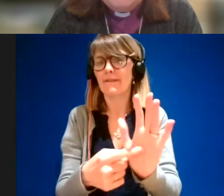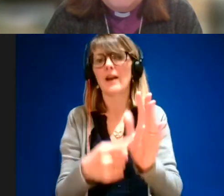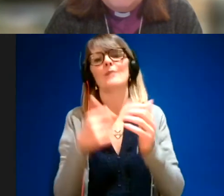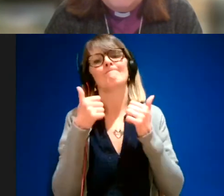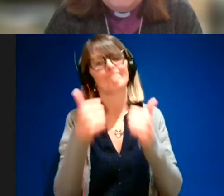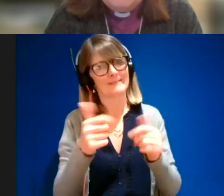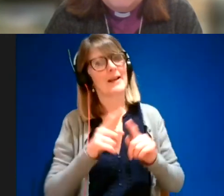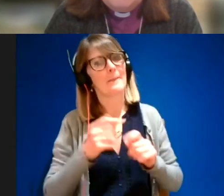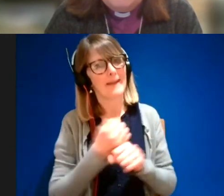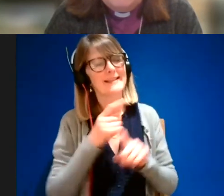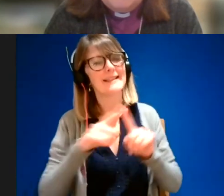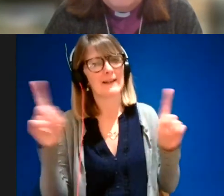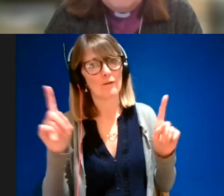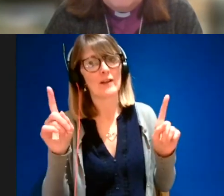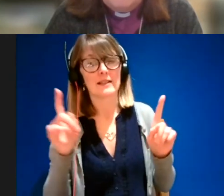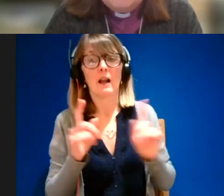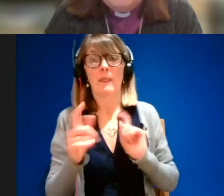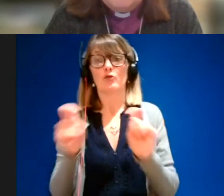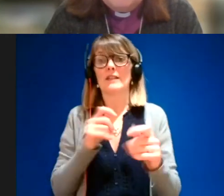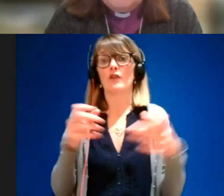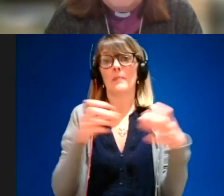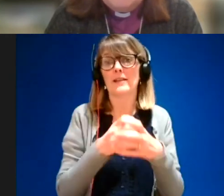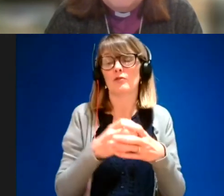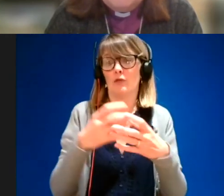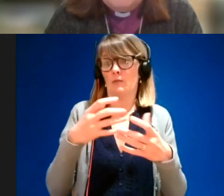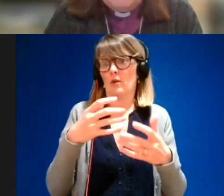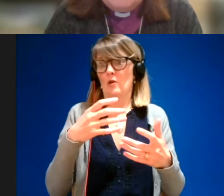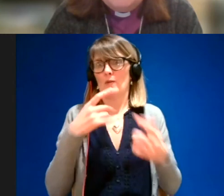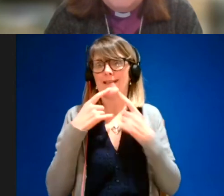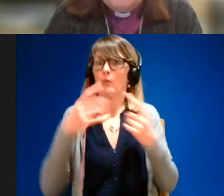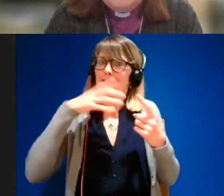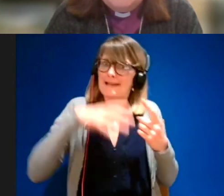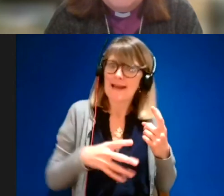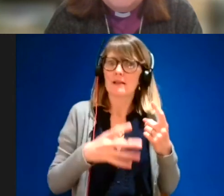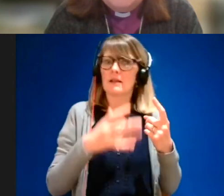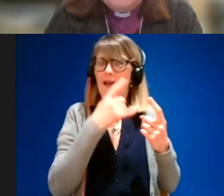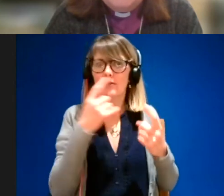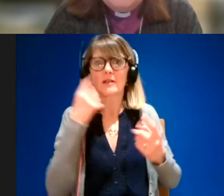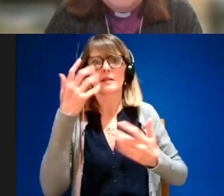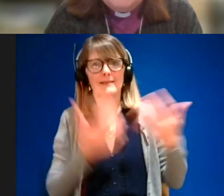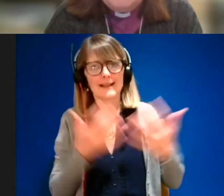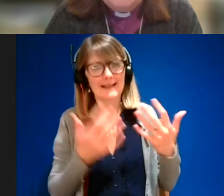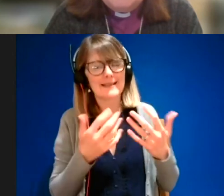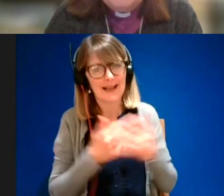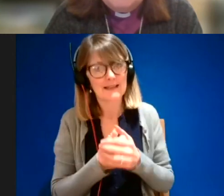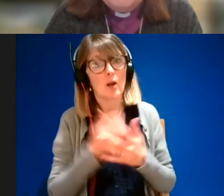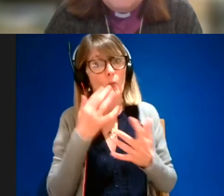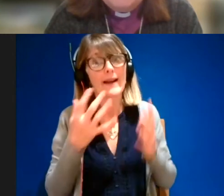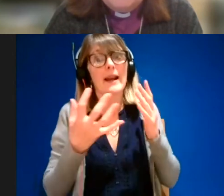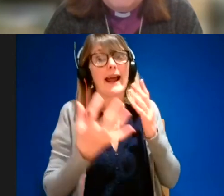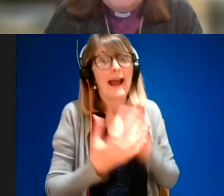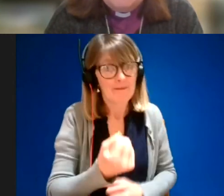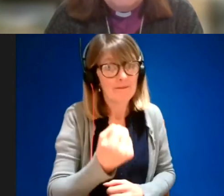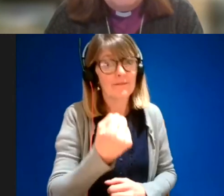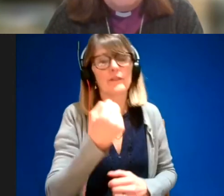said, okay, we've got to get the stats behind us. We've got to know exactly what it is. And then once you've got them, then you can actually make all that difference.